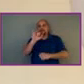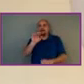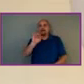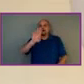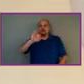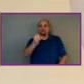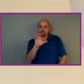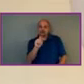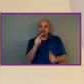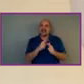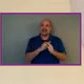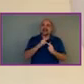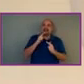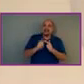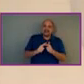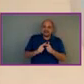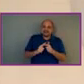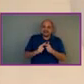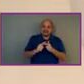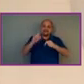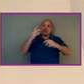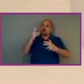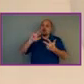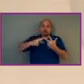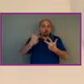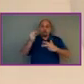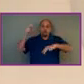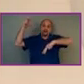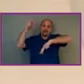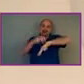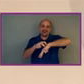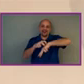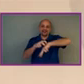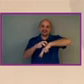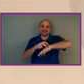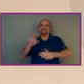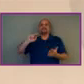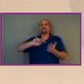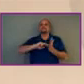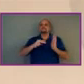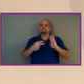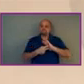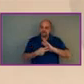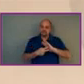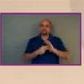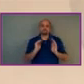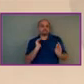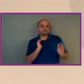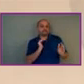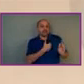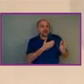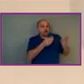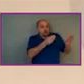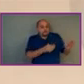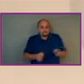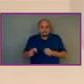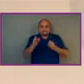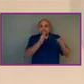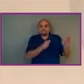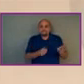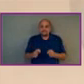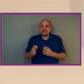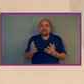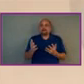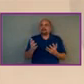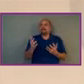and then to land. So we are planning and we'll be having